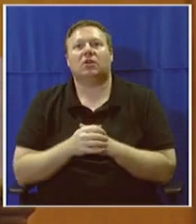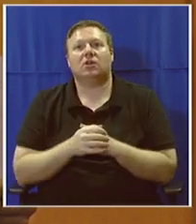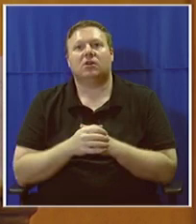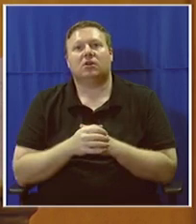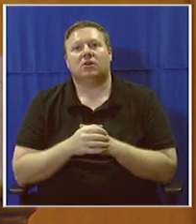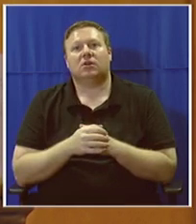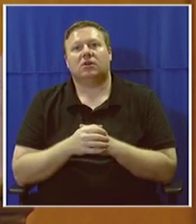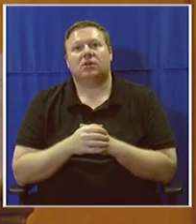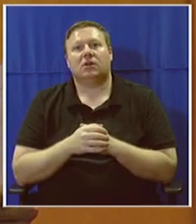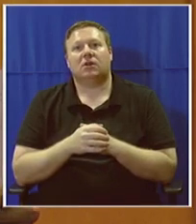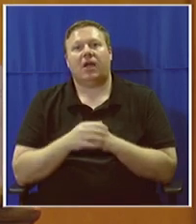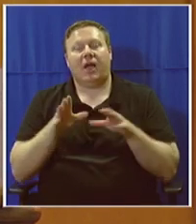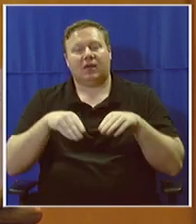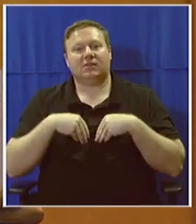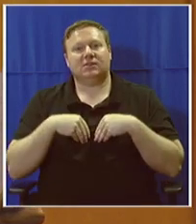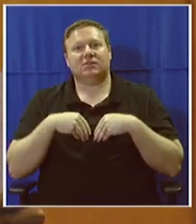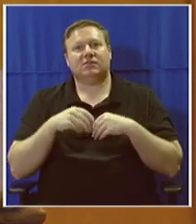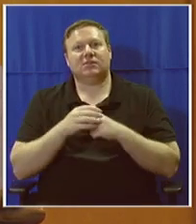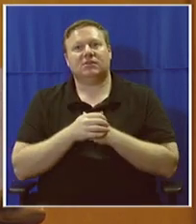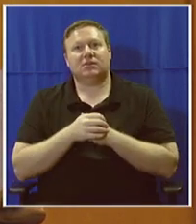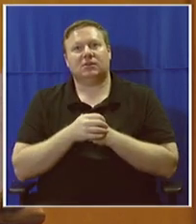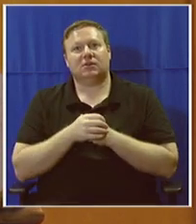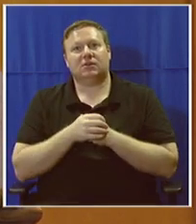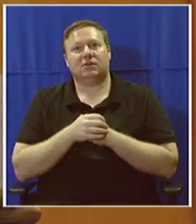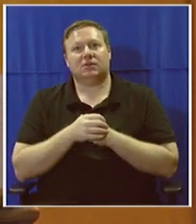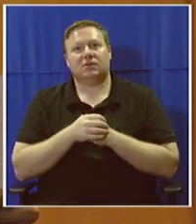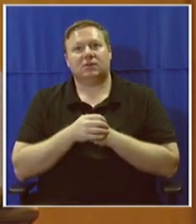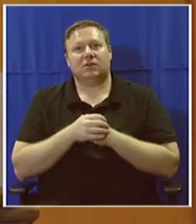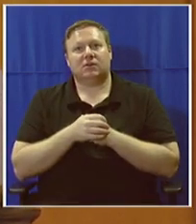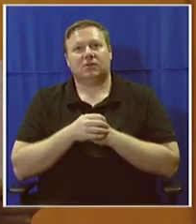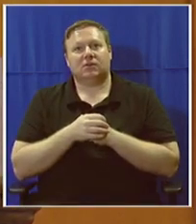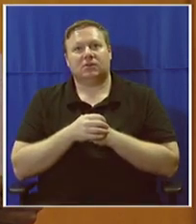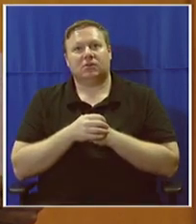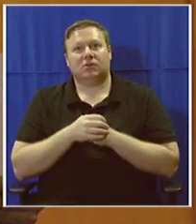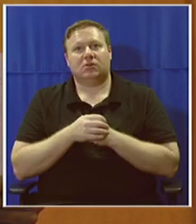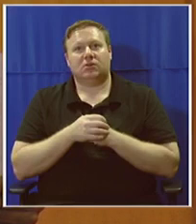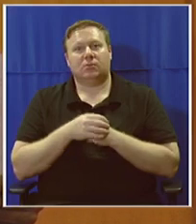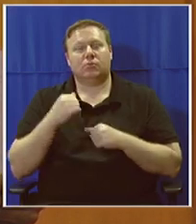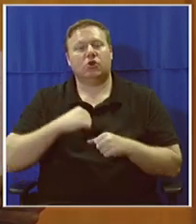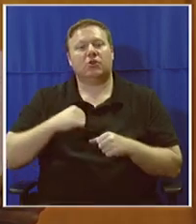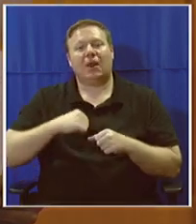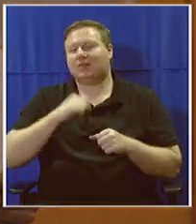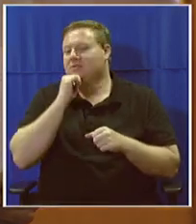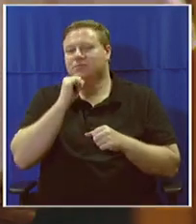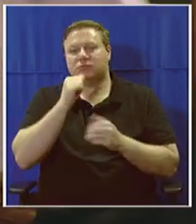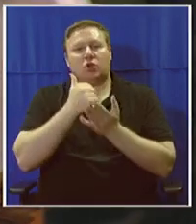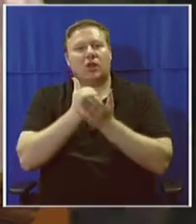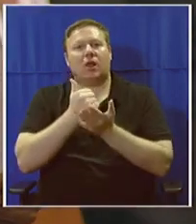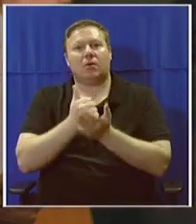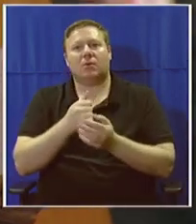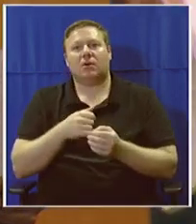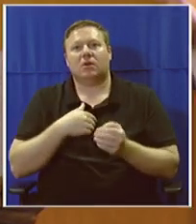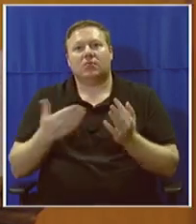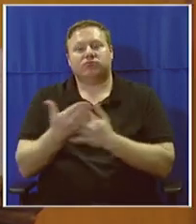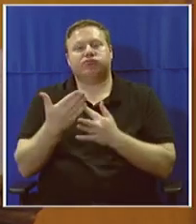the municipality's alleged inaction to secure a regular water supply to the residents constitutes a violation of their rights contained in